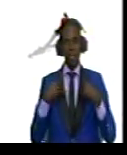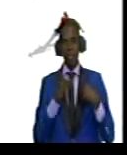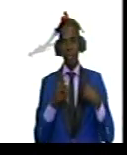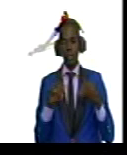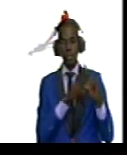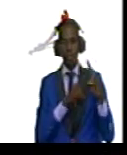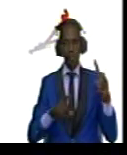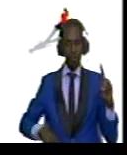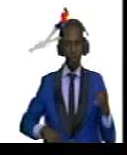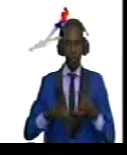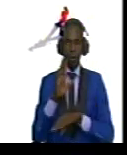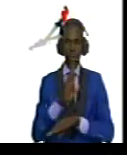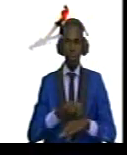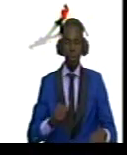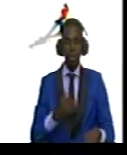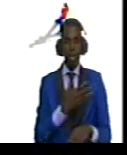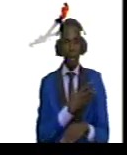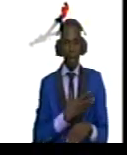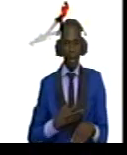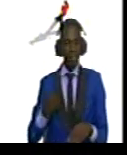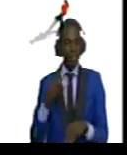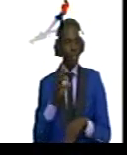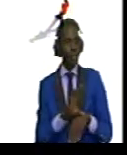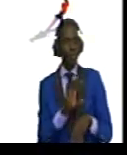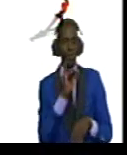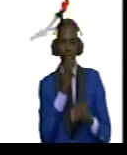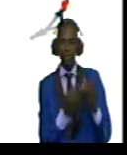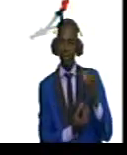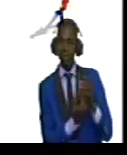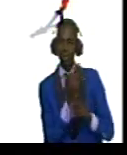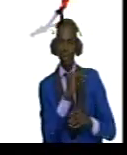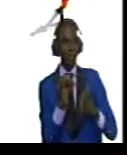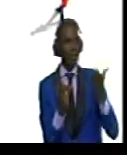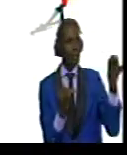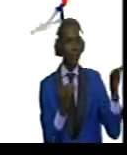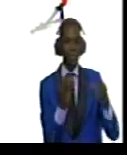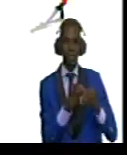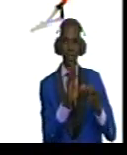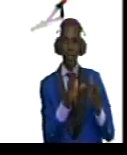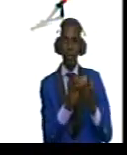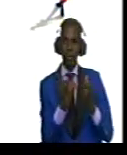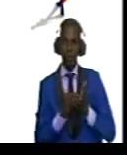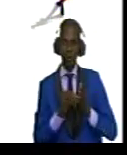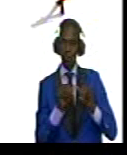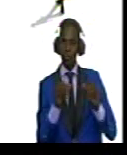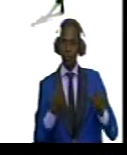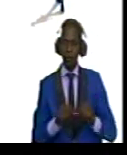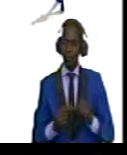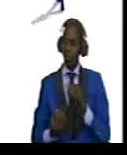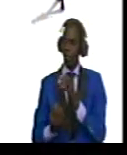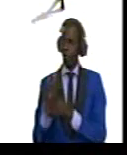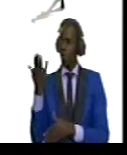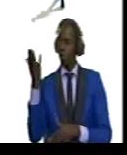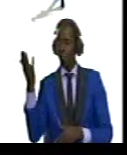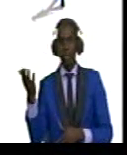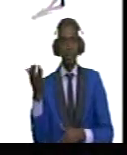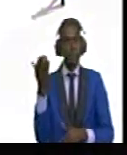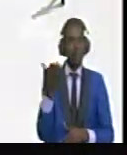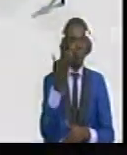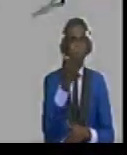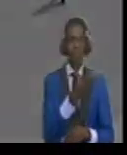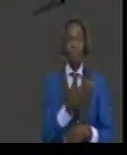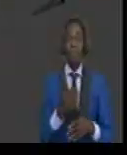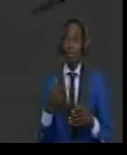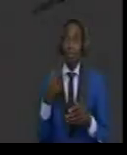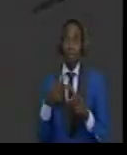and the church is growing in your area, and the church is going over there. Well, we'll see the results of what the Lord is doing. It says, we